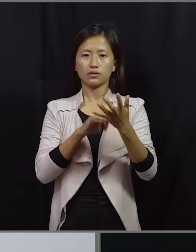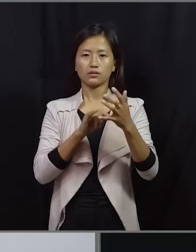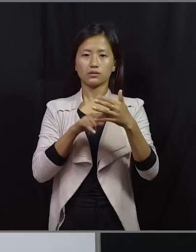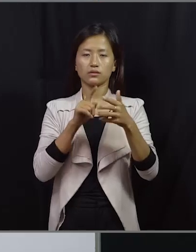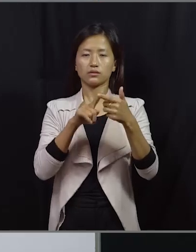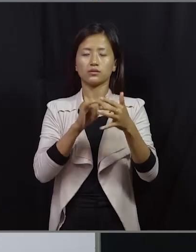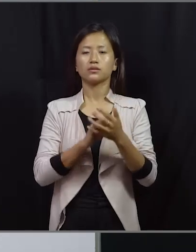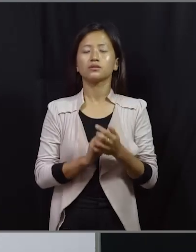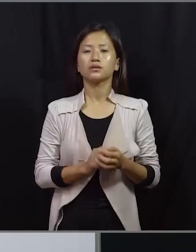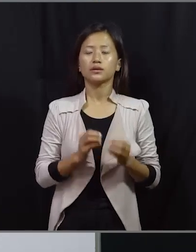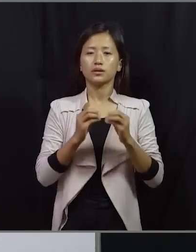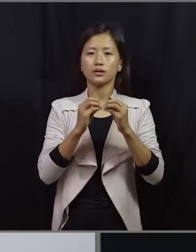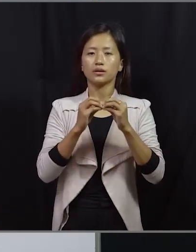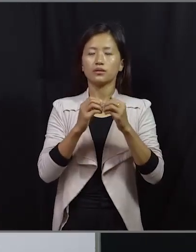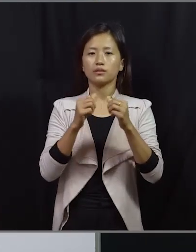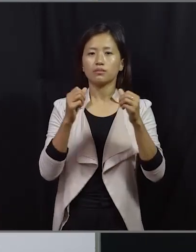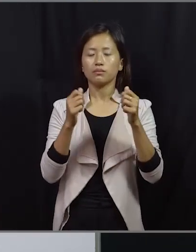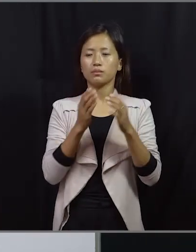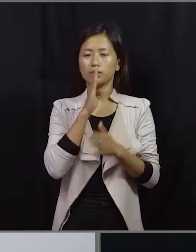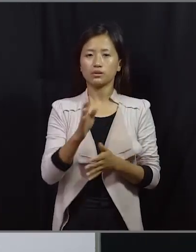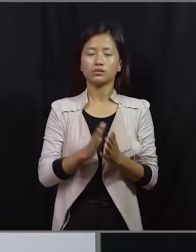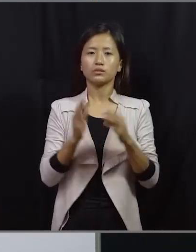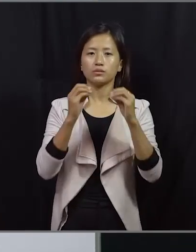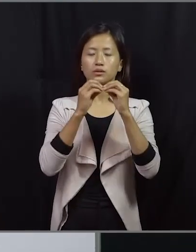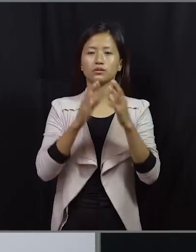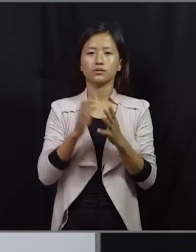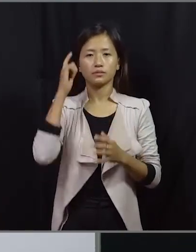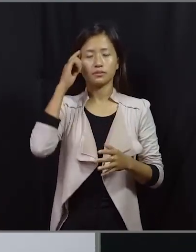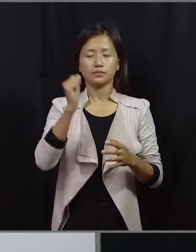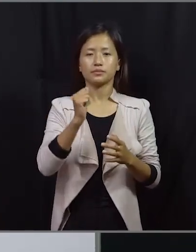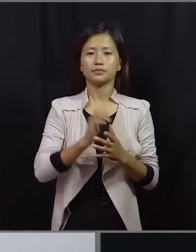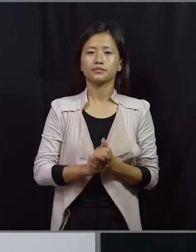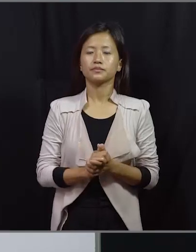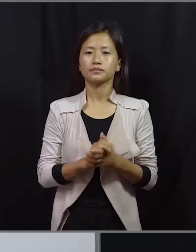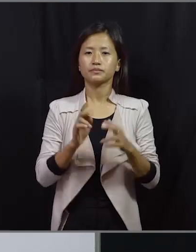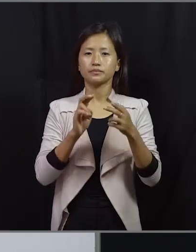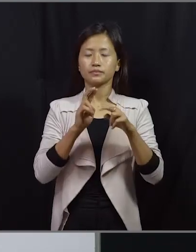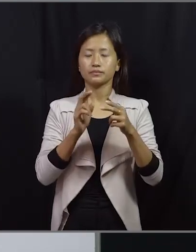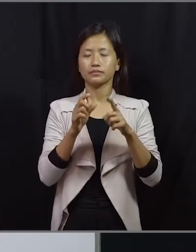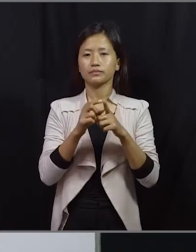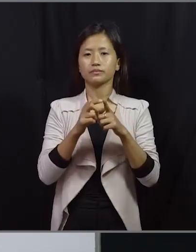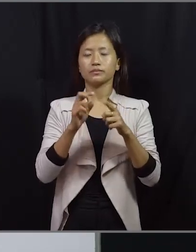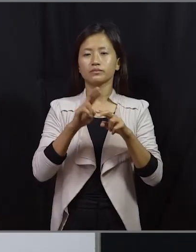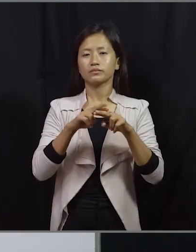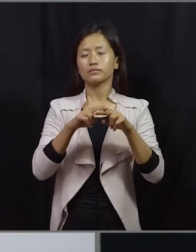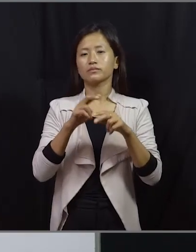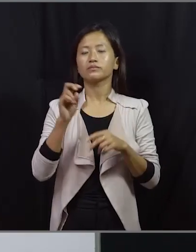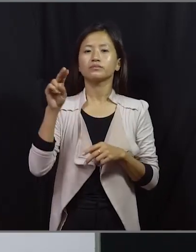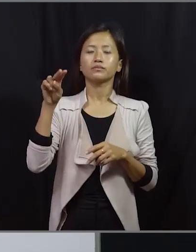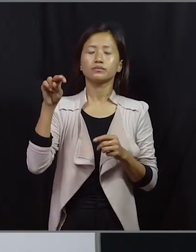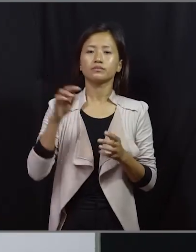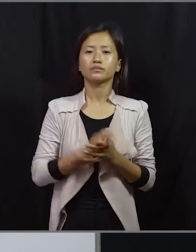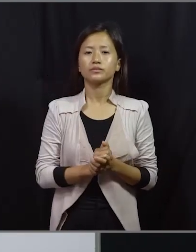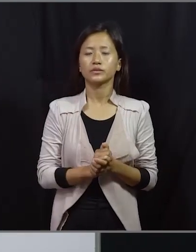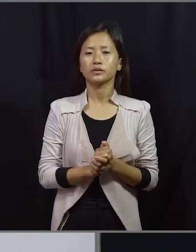A belongs to B. You can remember this. This is the definition for the subset. A is a subset